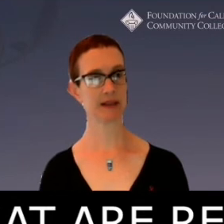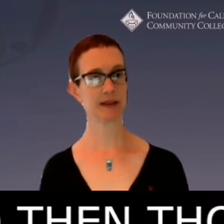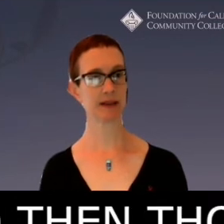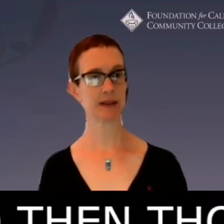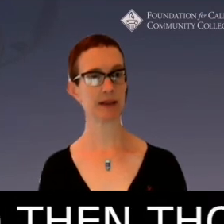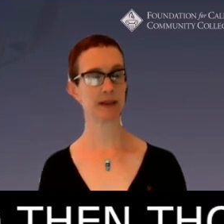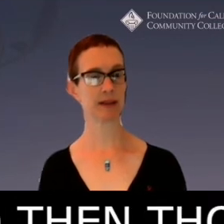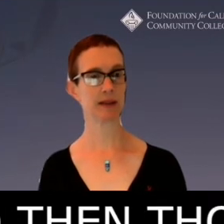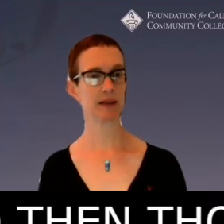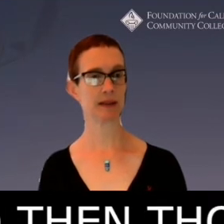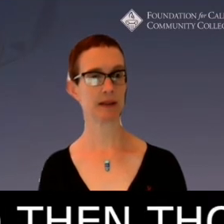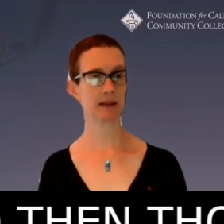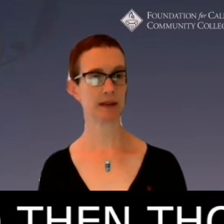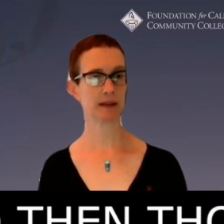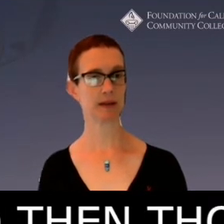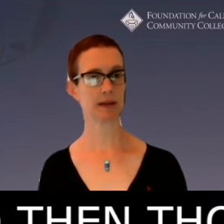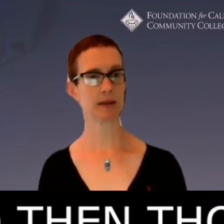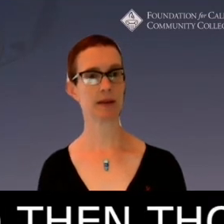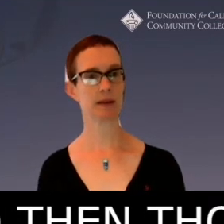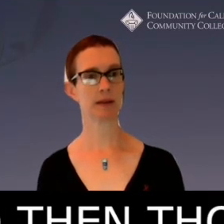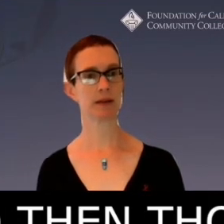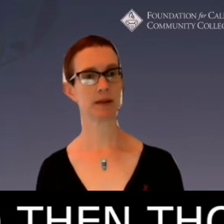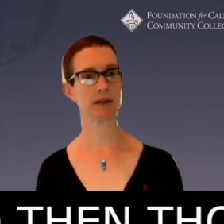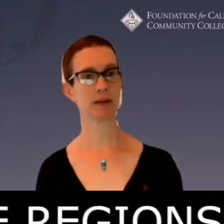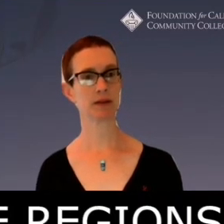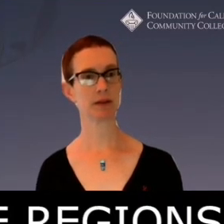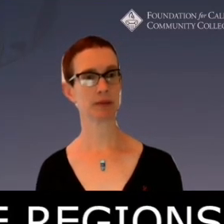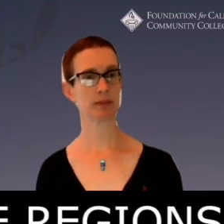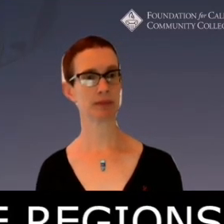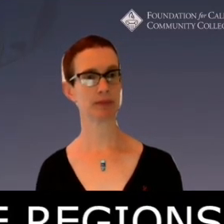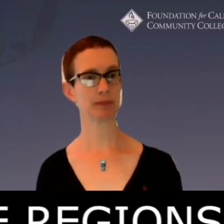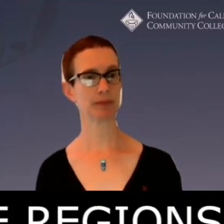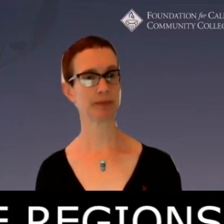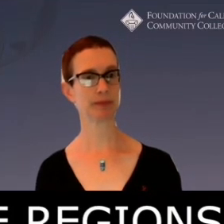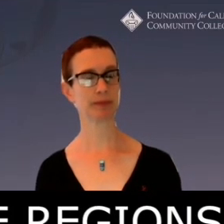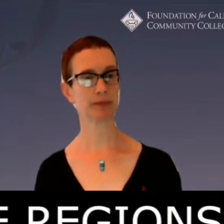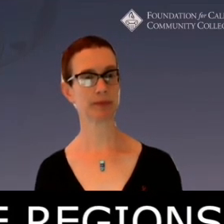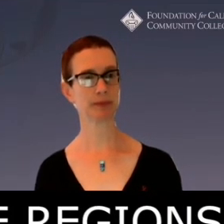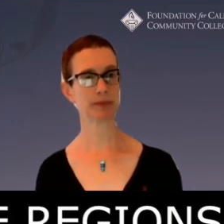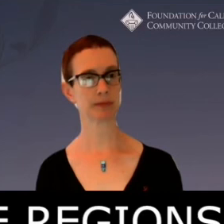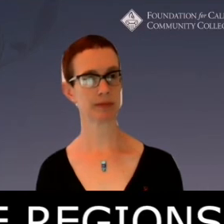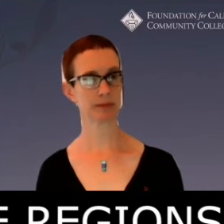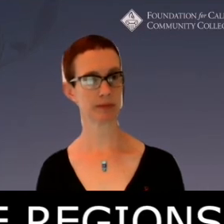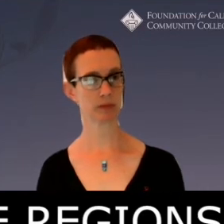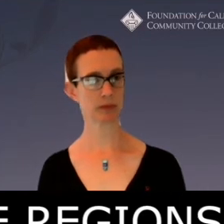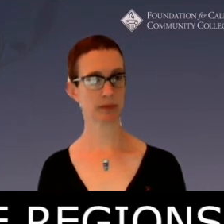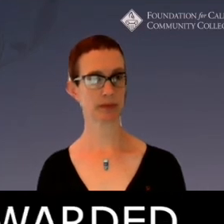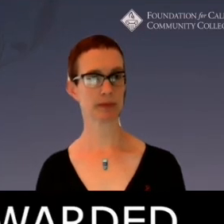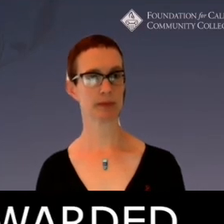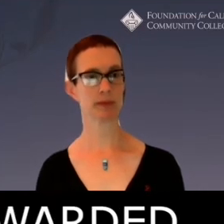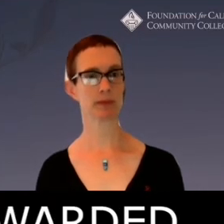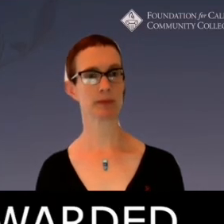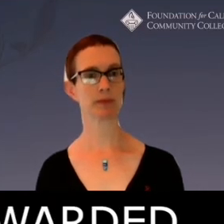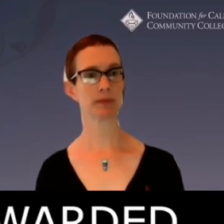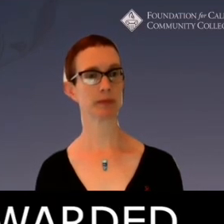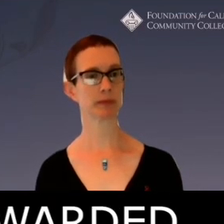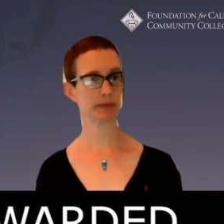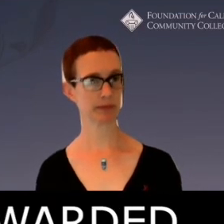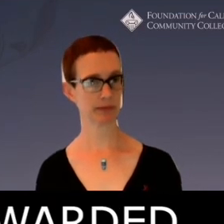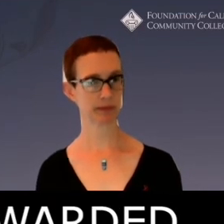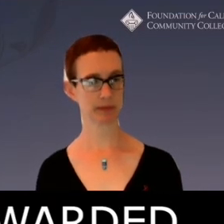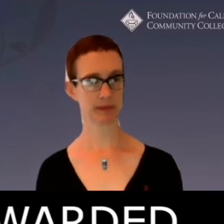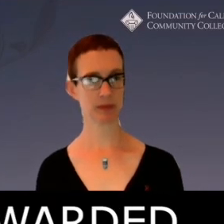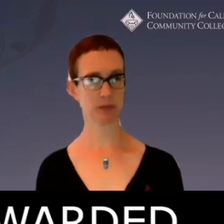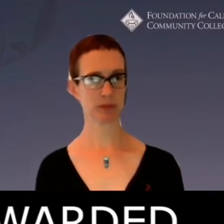in those regions won't be awarded additional grants. So those regions